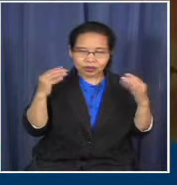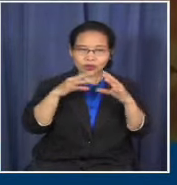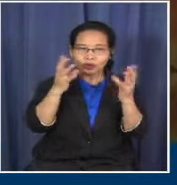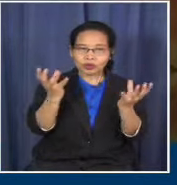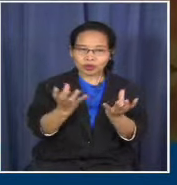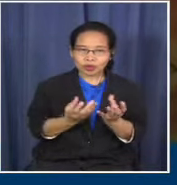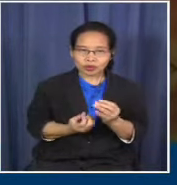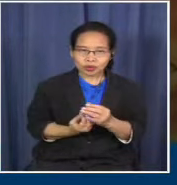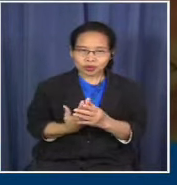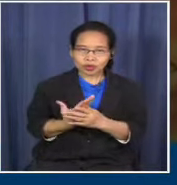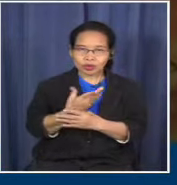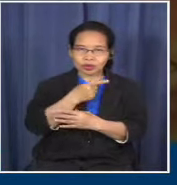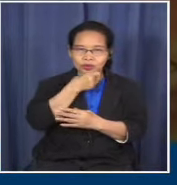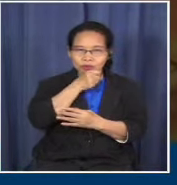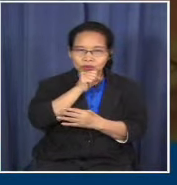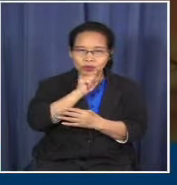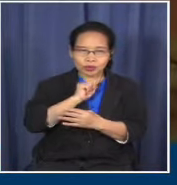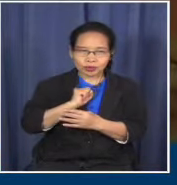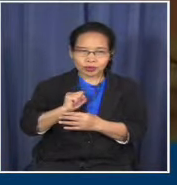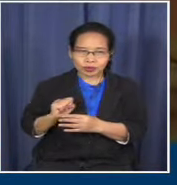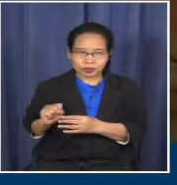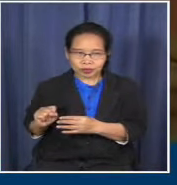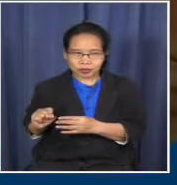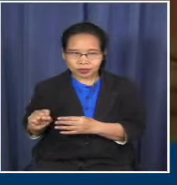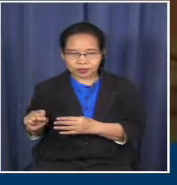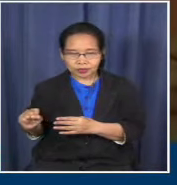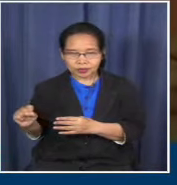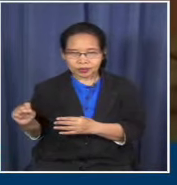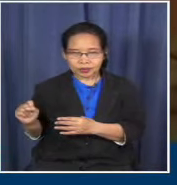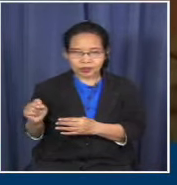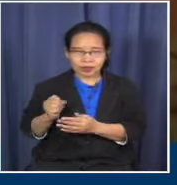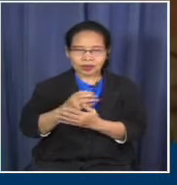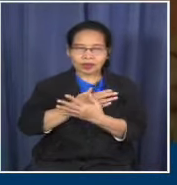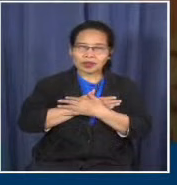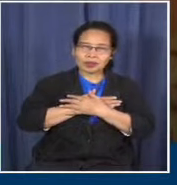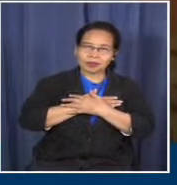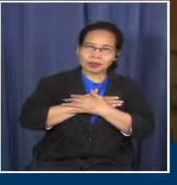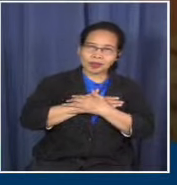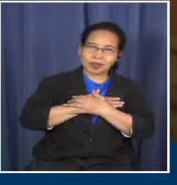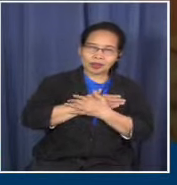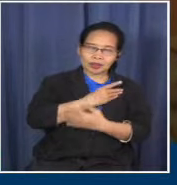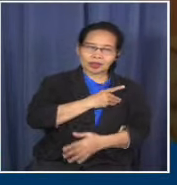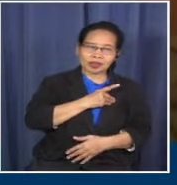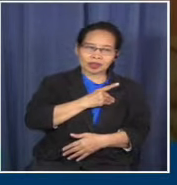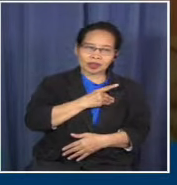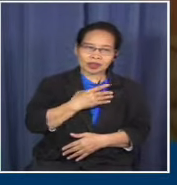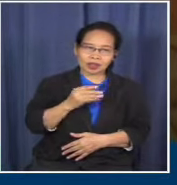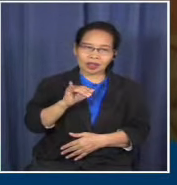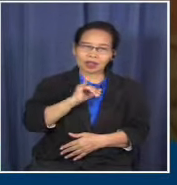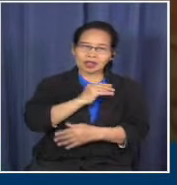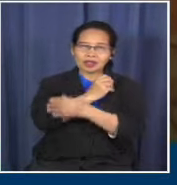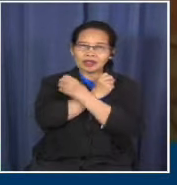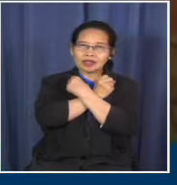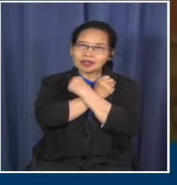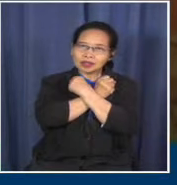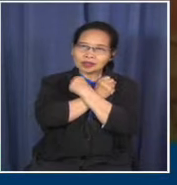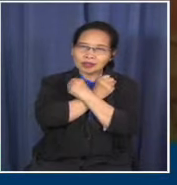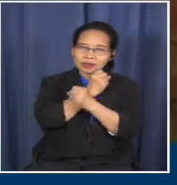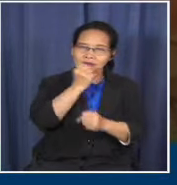young world grows old, my darling,